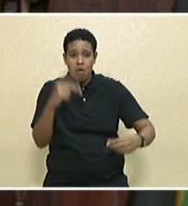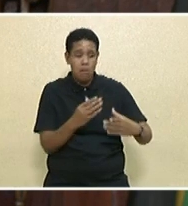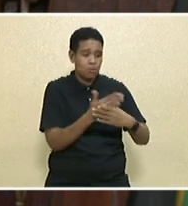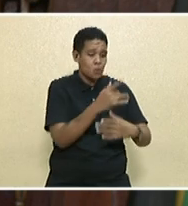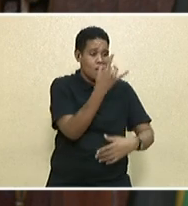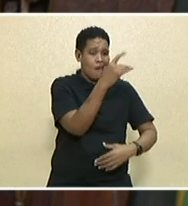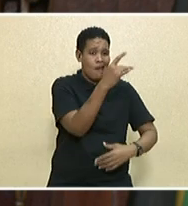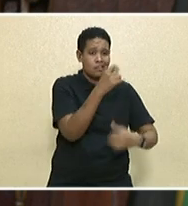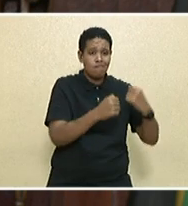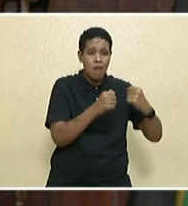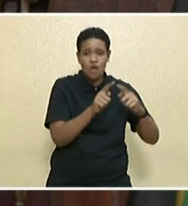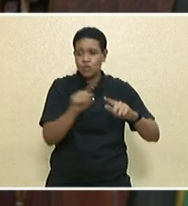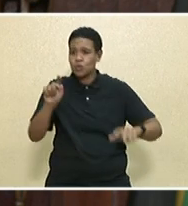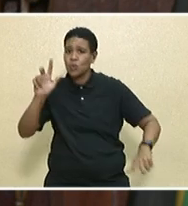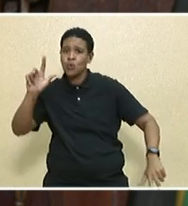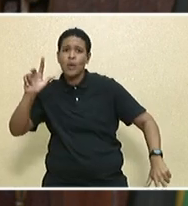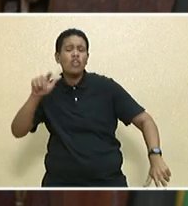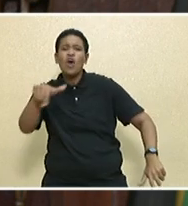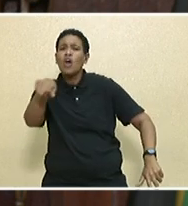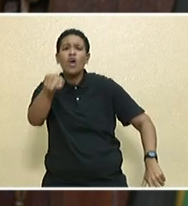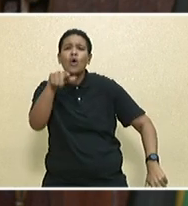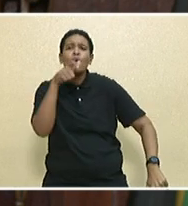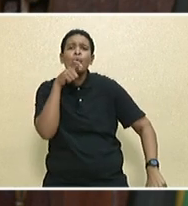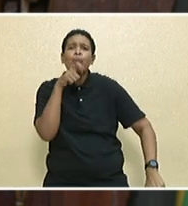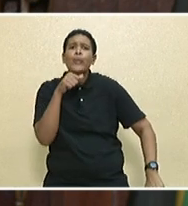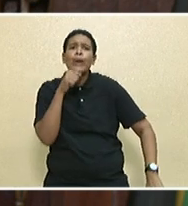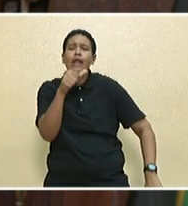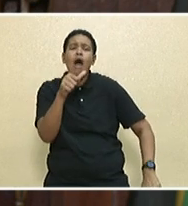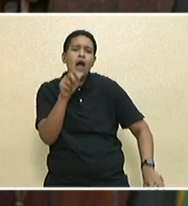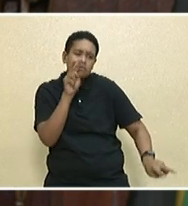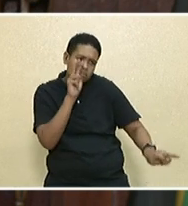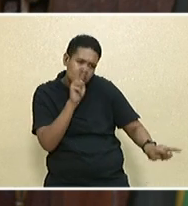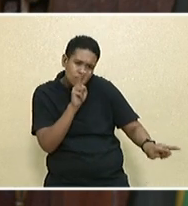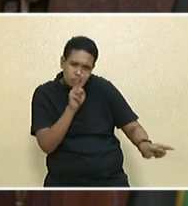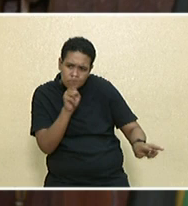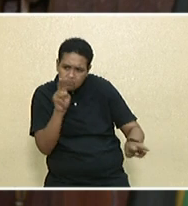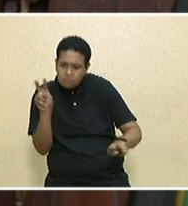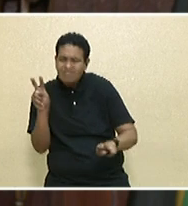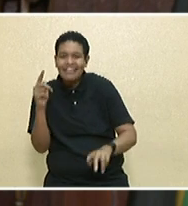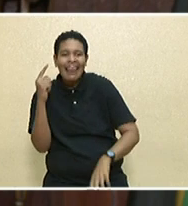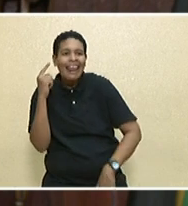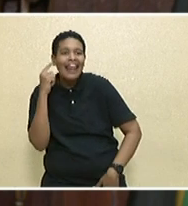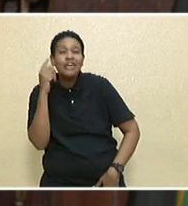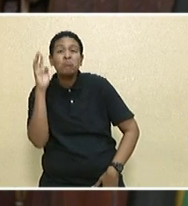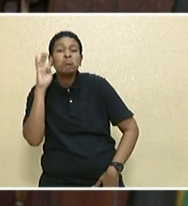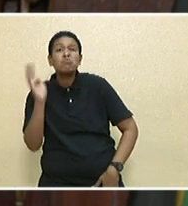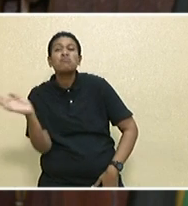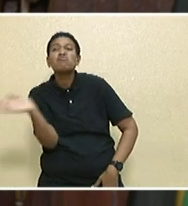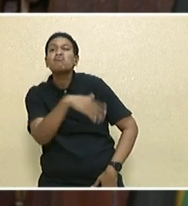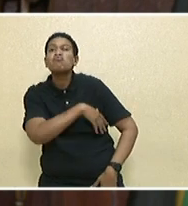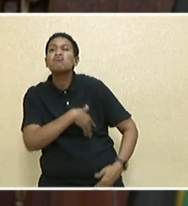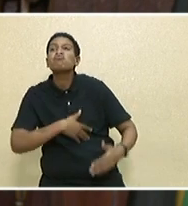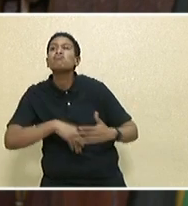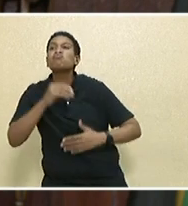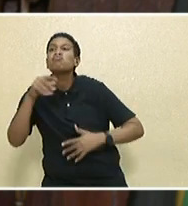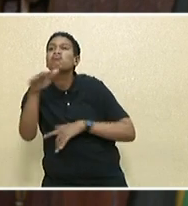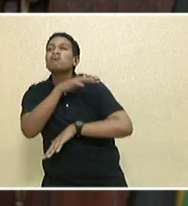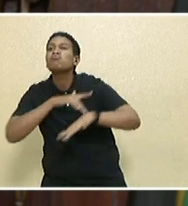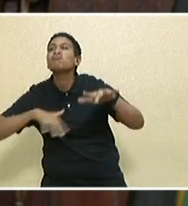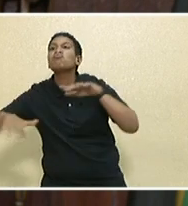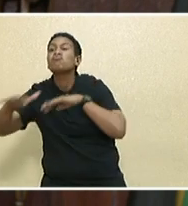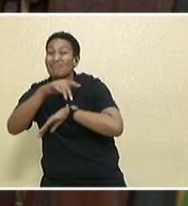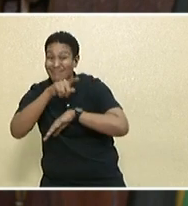23rd and who are not maintaining the quarantine rules,